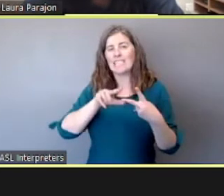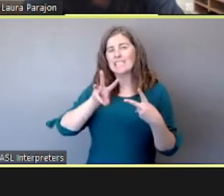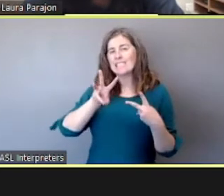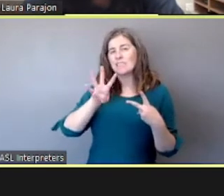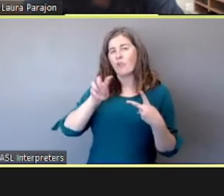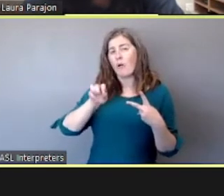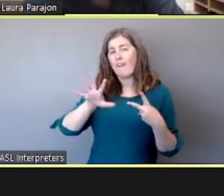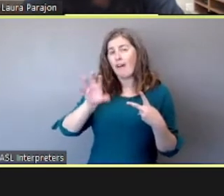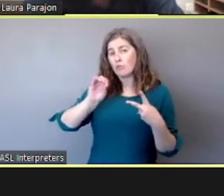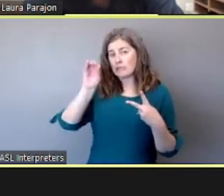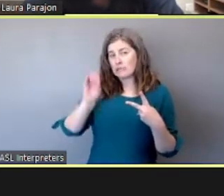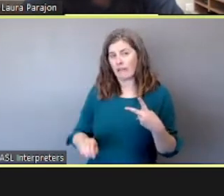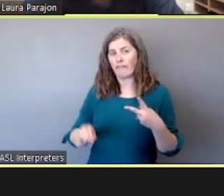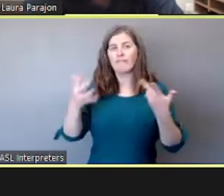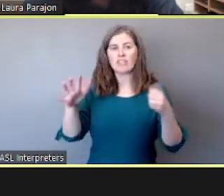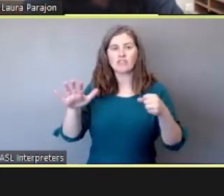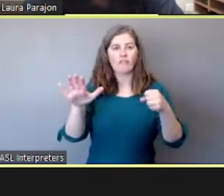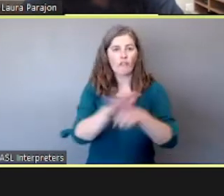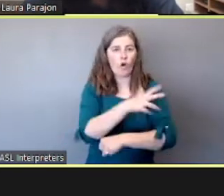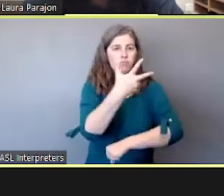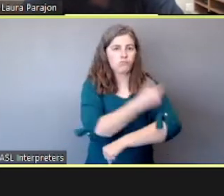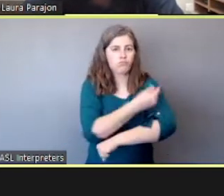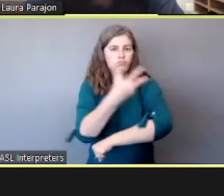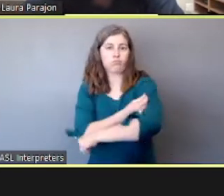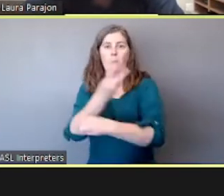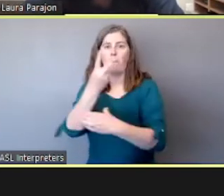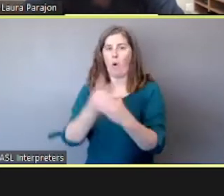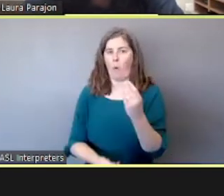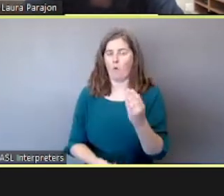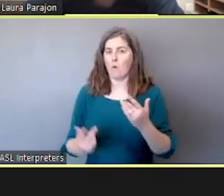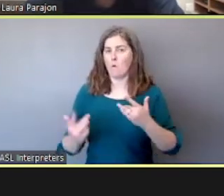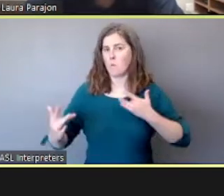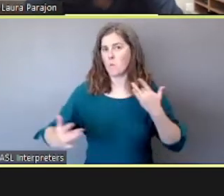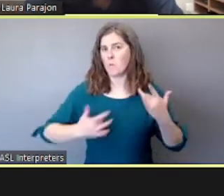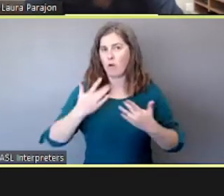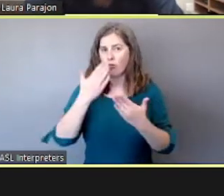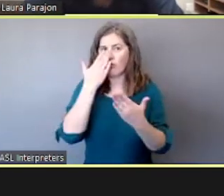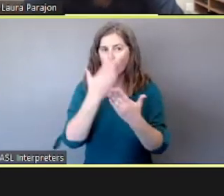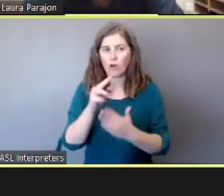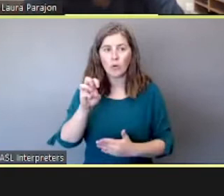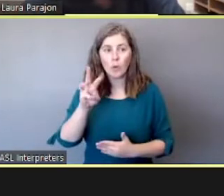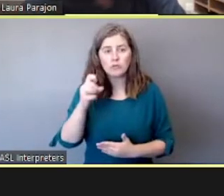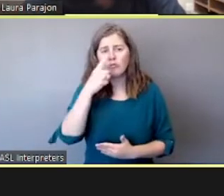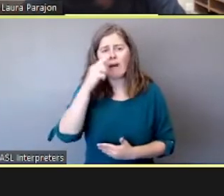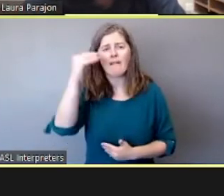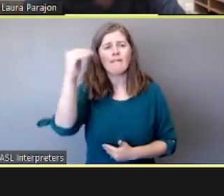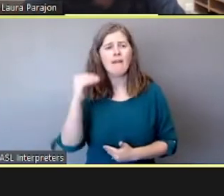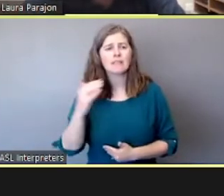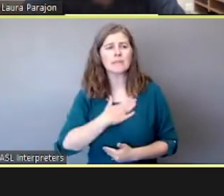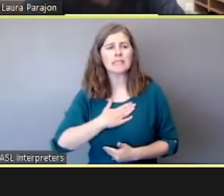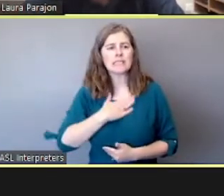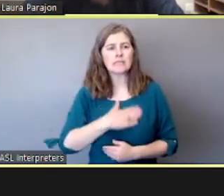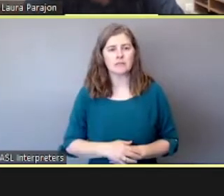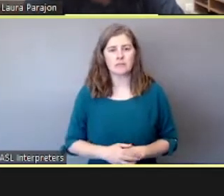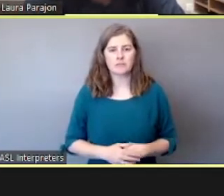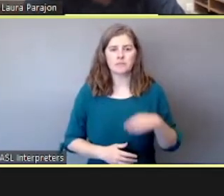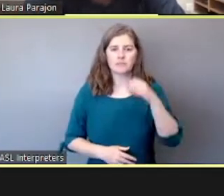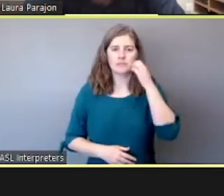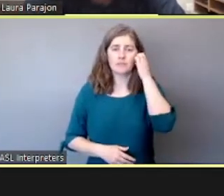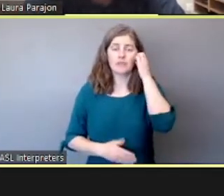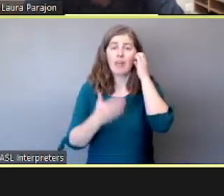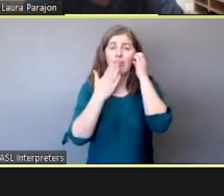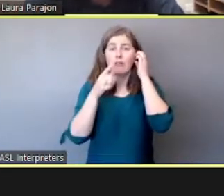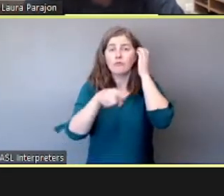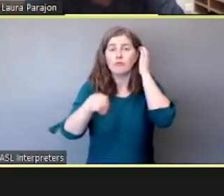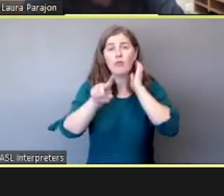of New Mexicans are now fully vaccinated. So that's really exciting news. Next slide. And also thanks to all the New Mexicans